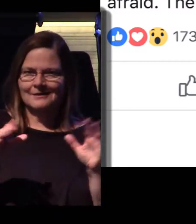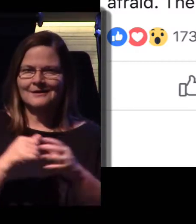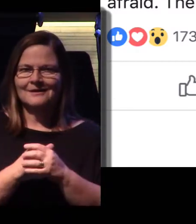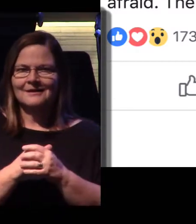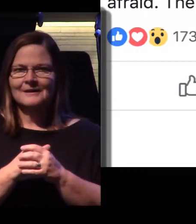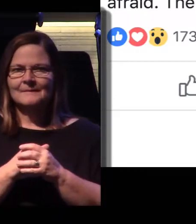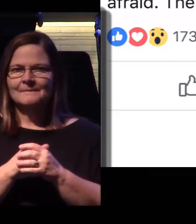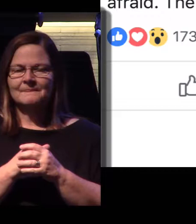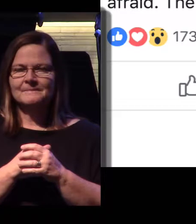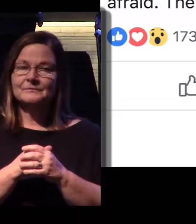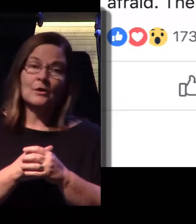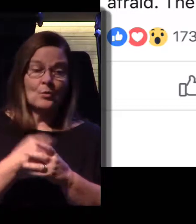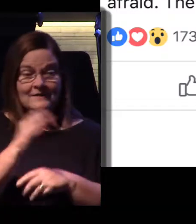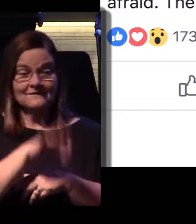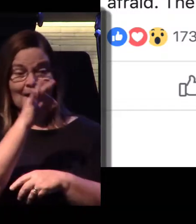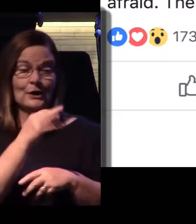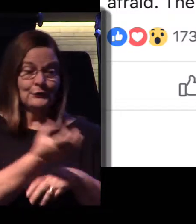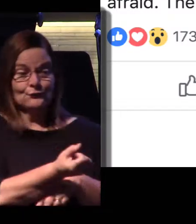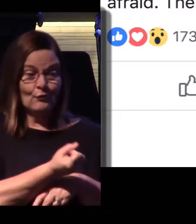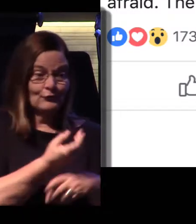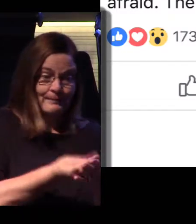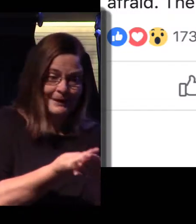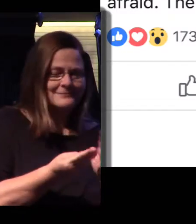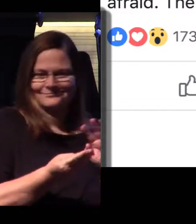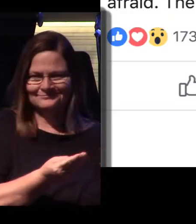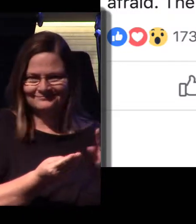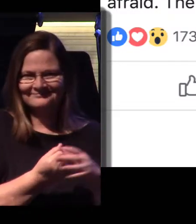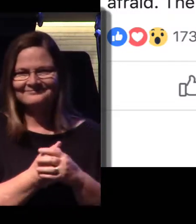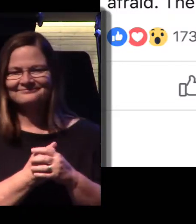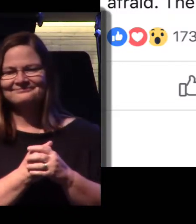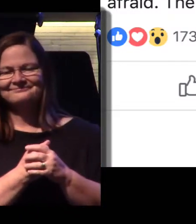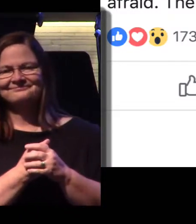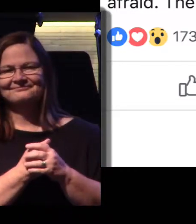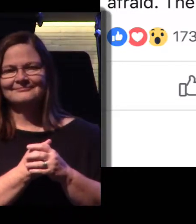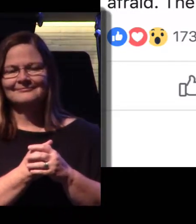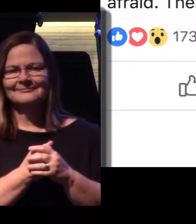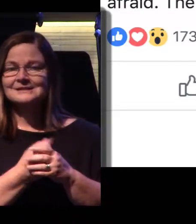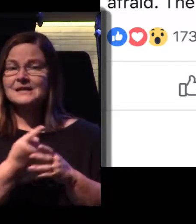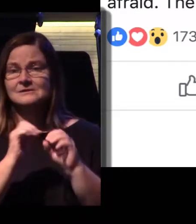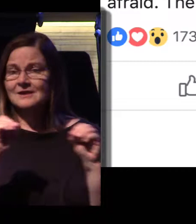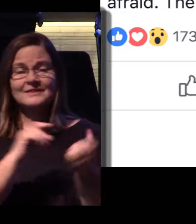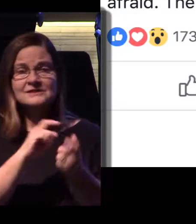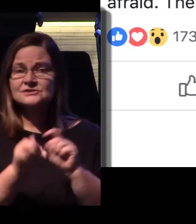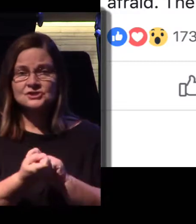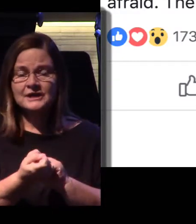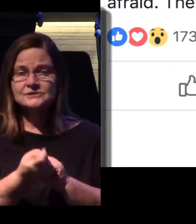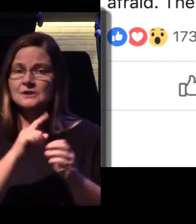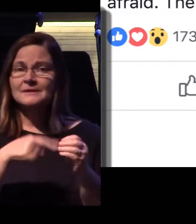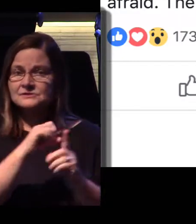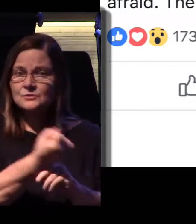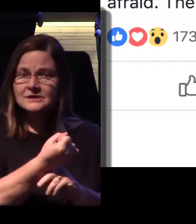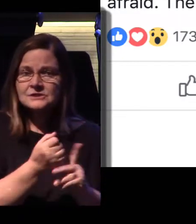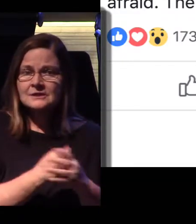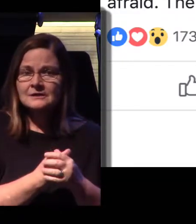some. And then suddenly someone sent him a check and covered all his needs. No. Suddenly he discovered a drawer full of money and all his financial woes were